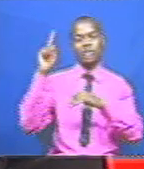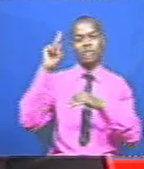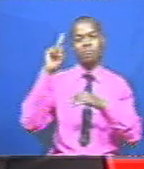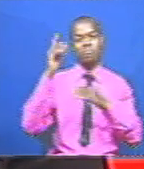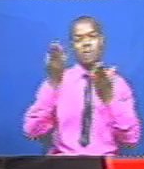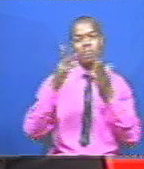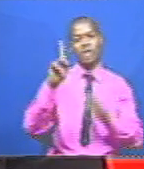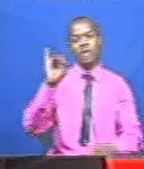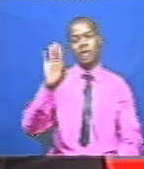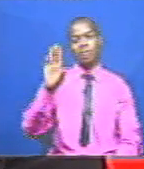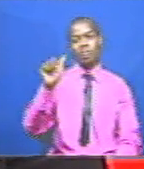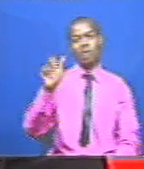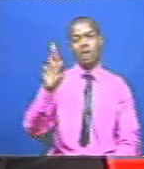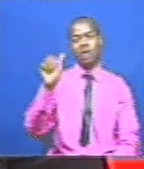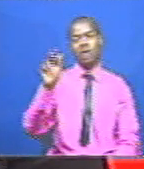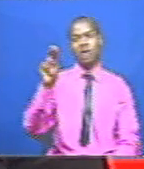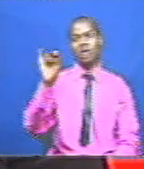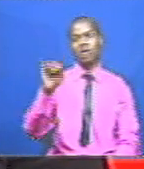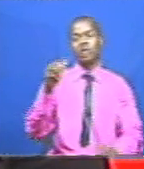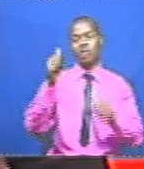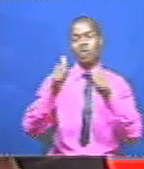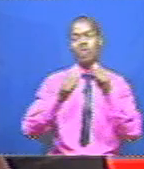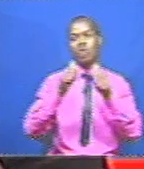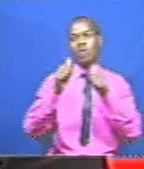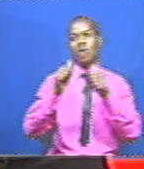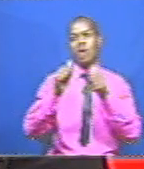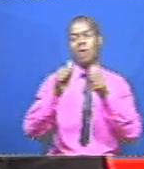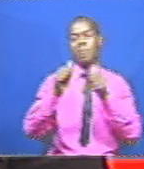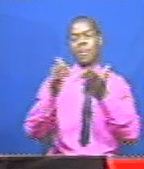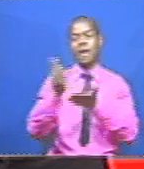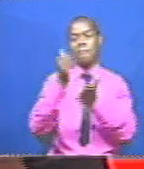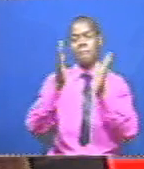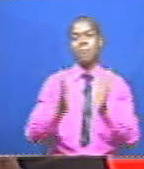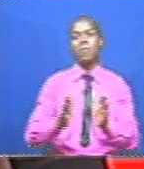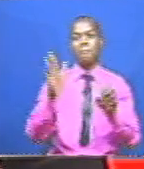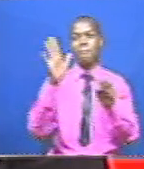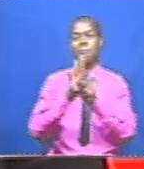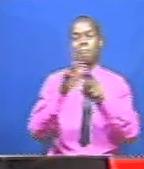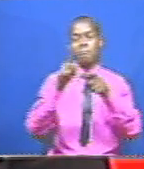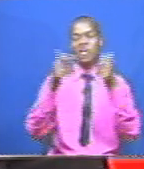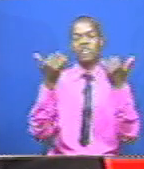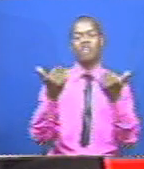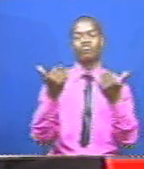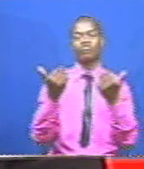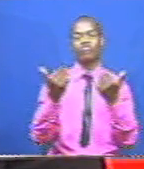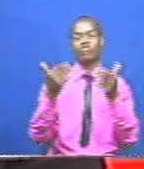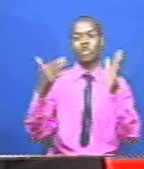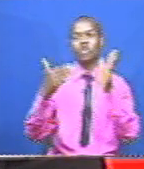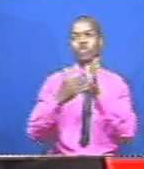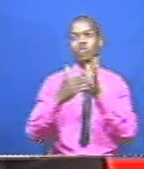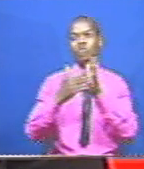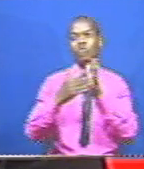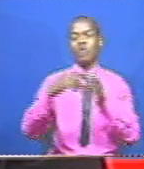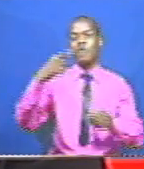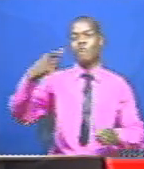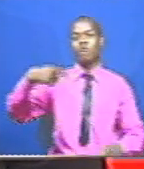Kibarani Slaughterhouse, which was an employer of thousands, and now it's dead. The cashew nut factory in